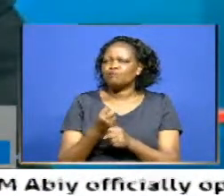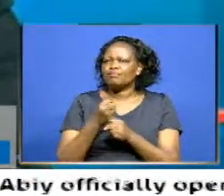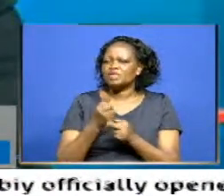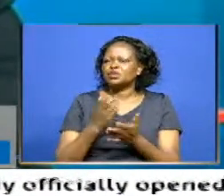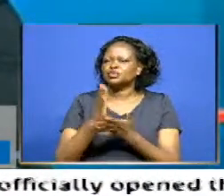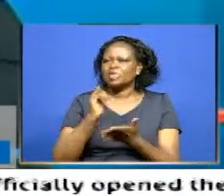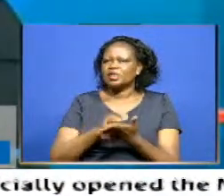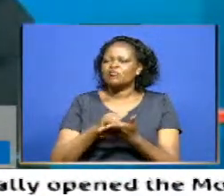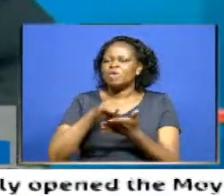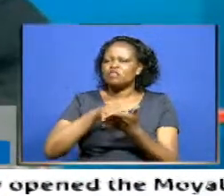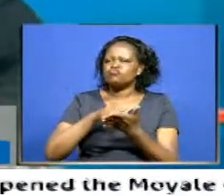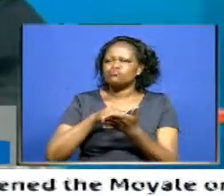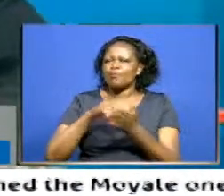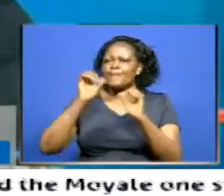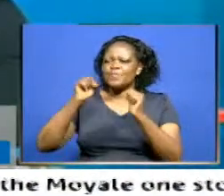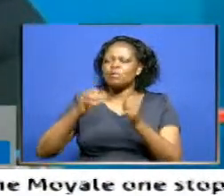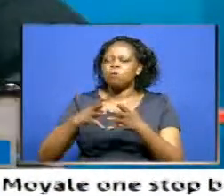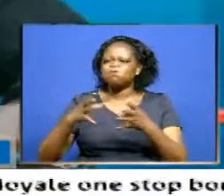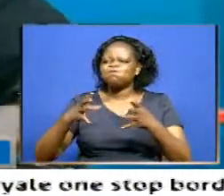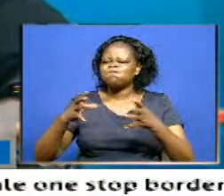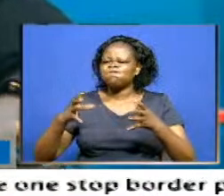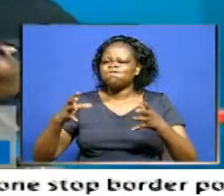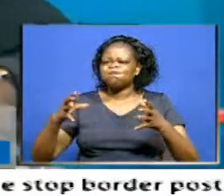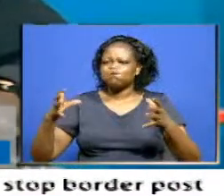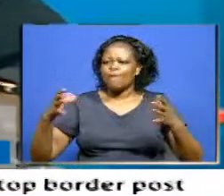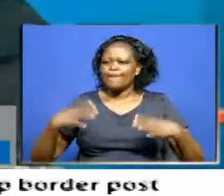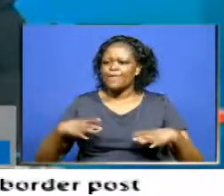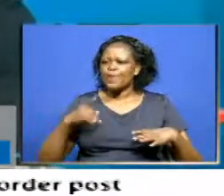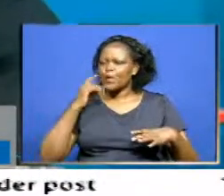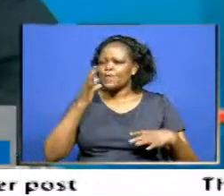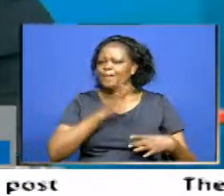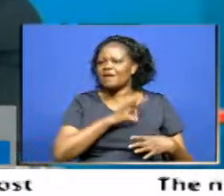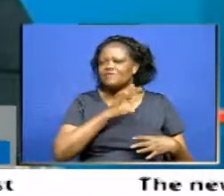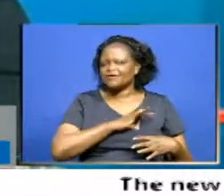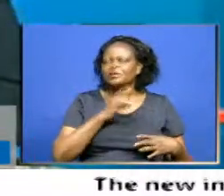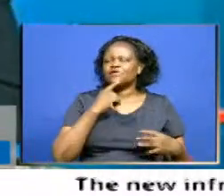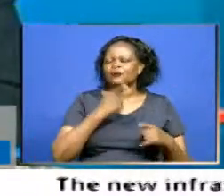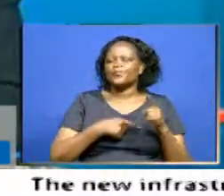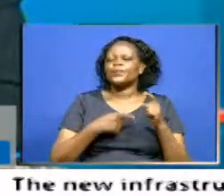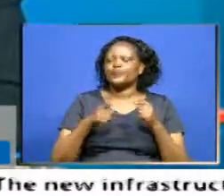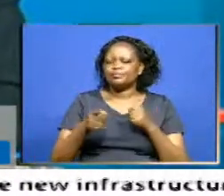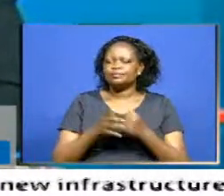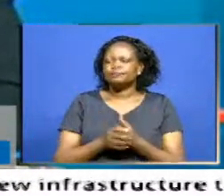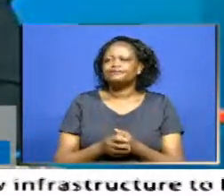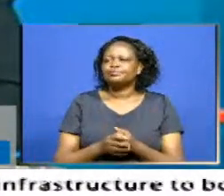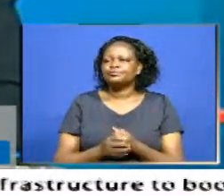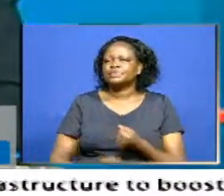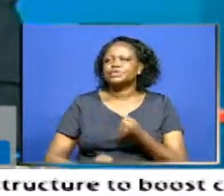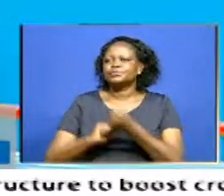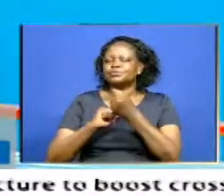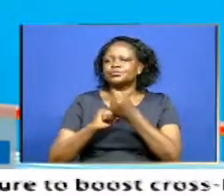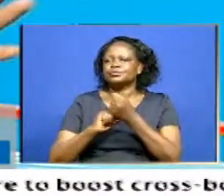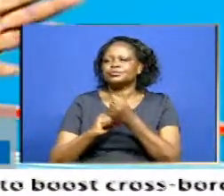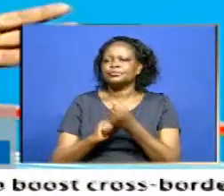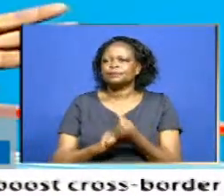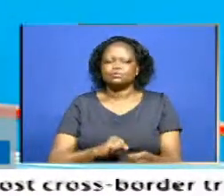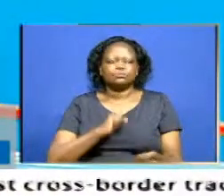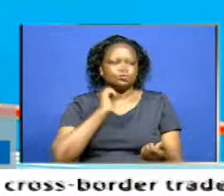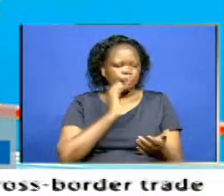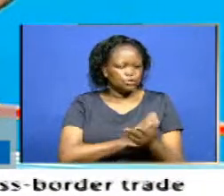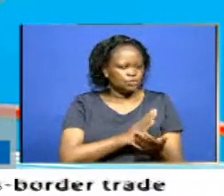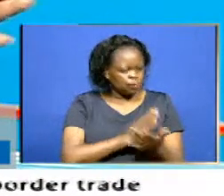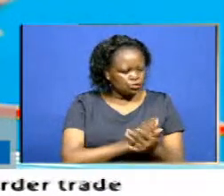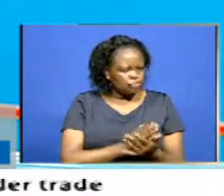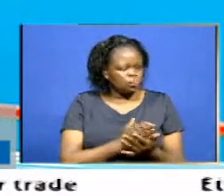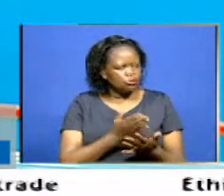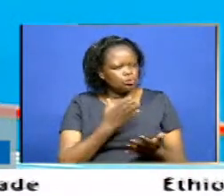as inclusive as possible to broaden to the number of people who benefit from existing support. Very well, and of course, you know, I want